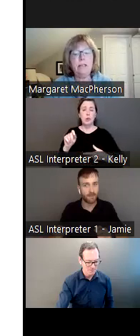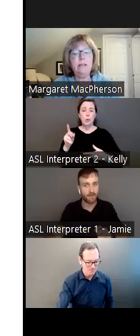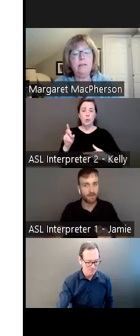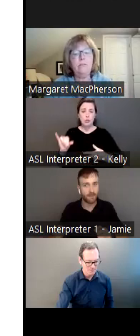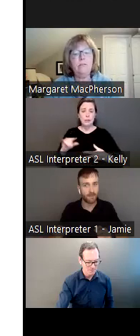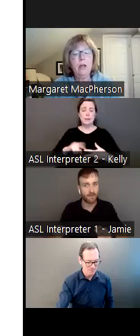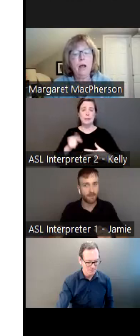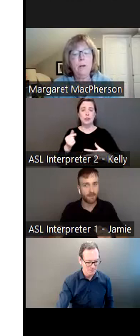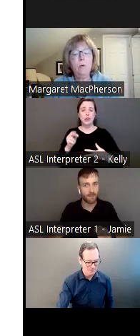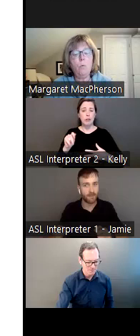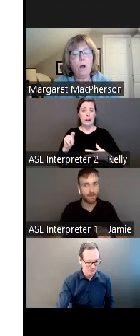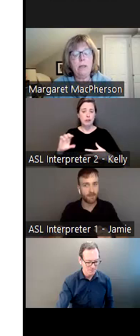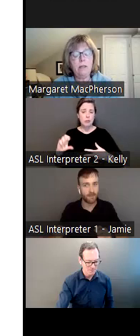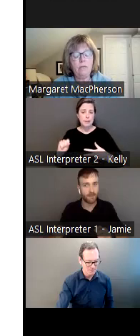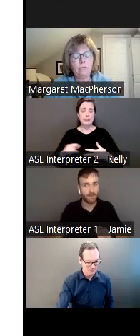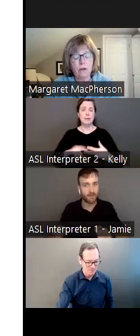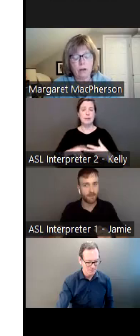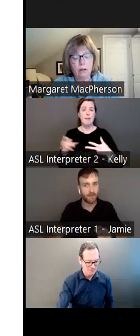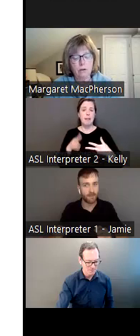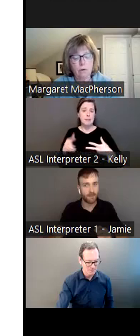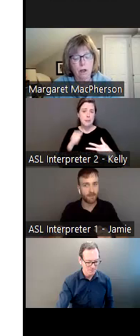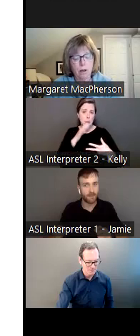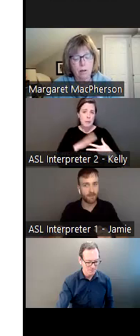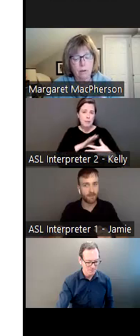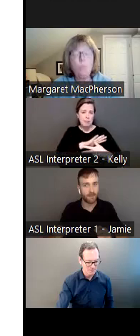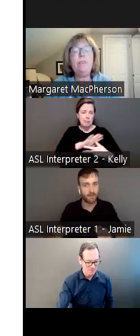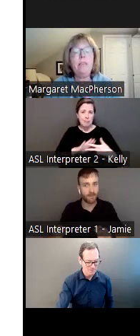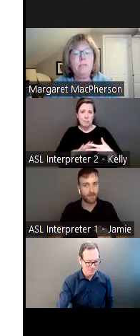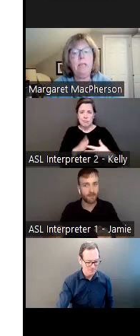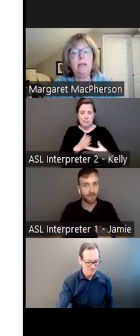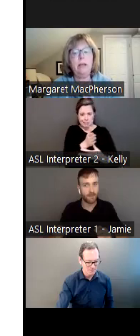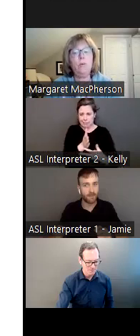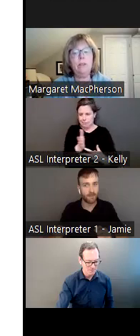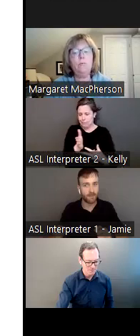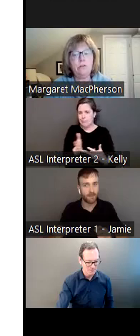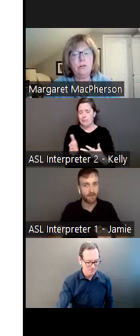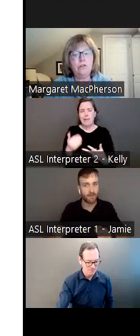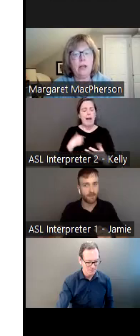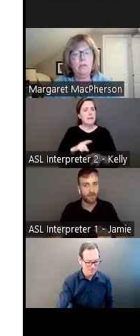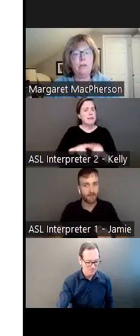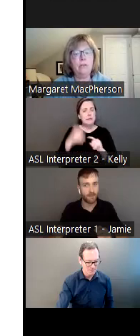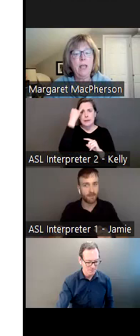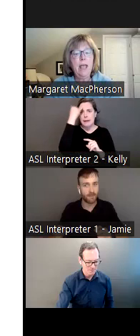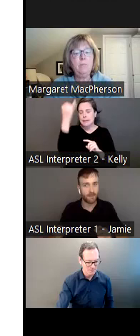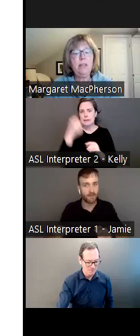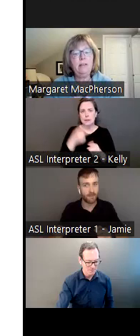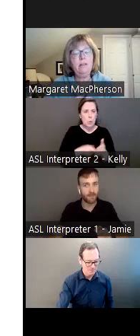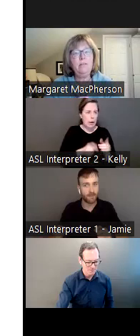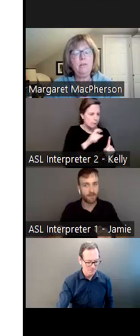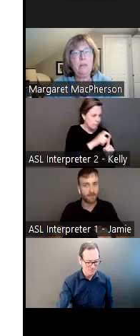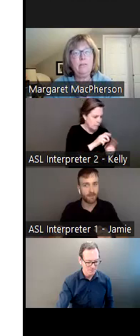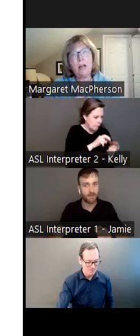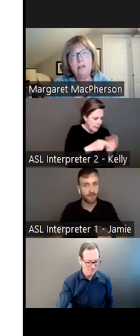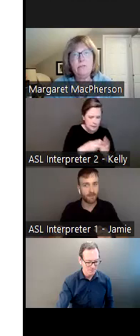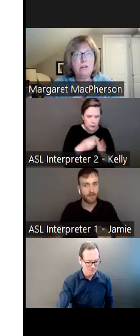different ideas about what is, about what things mean and what the research tells us. And what that does